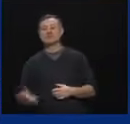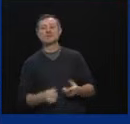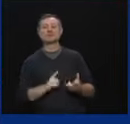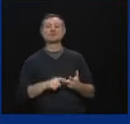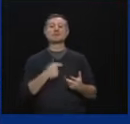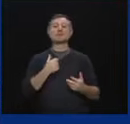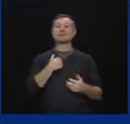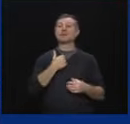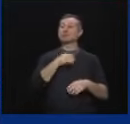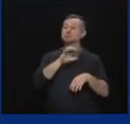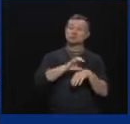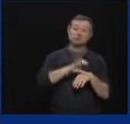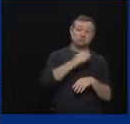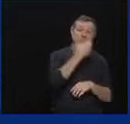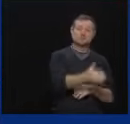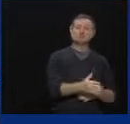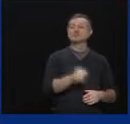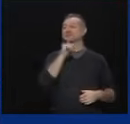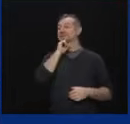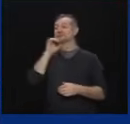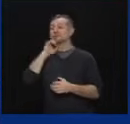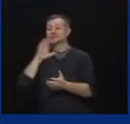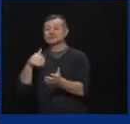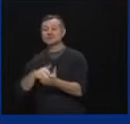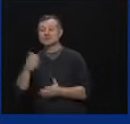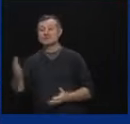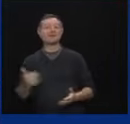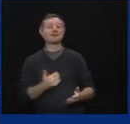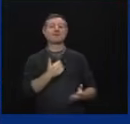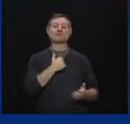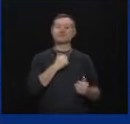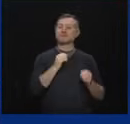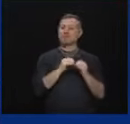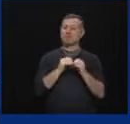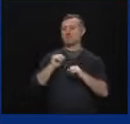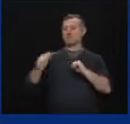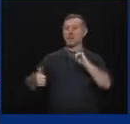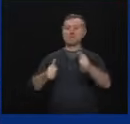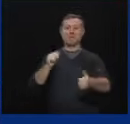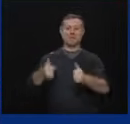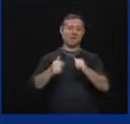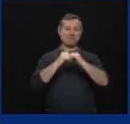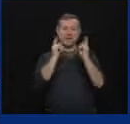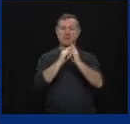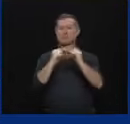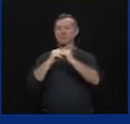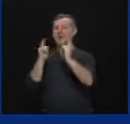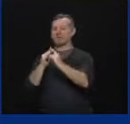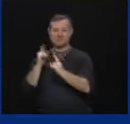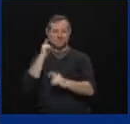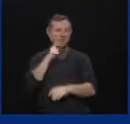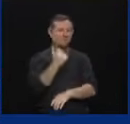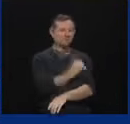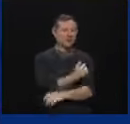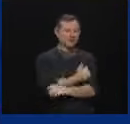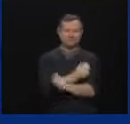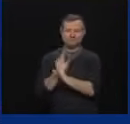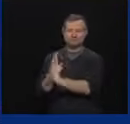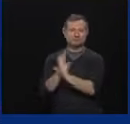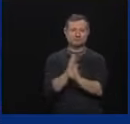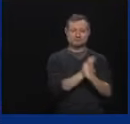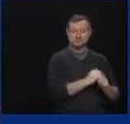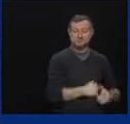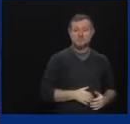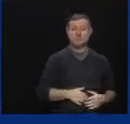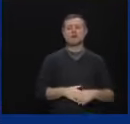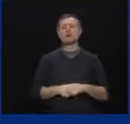and senior centers. So I'm not anticipating that to be a problem. But on the other hand, we're preparing as if it is. To go back,